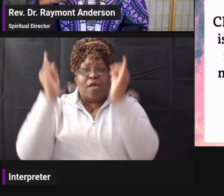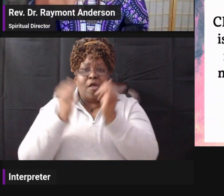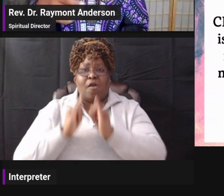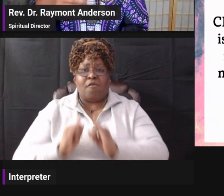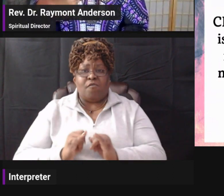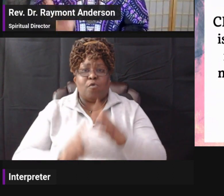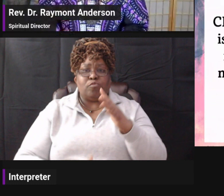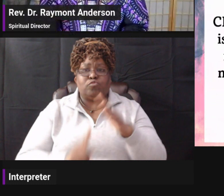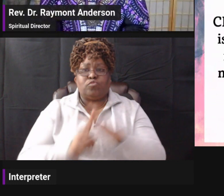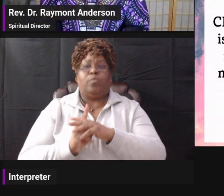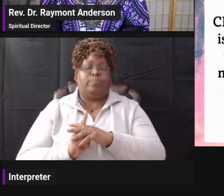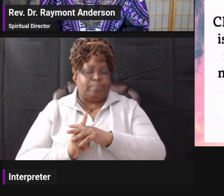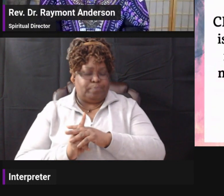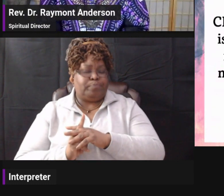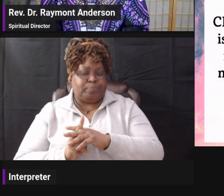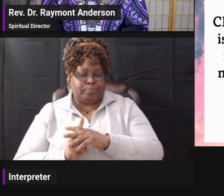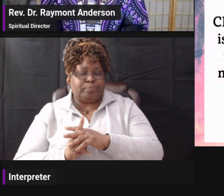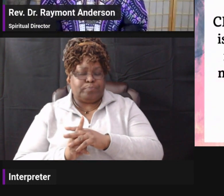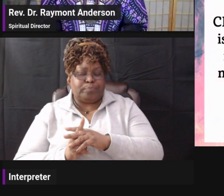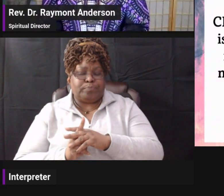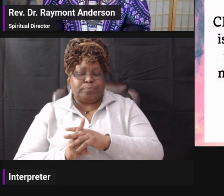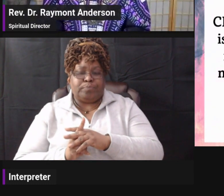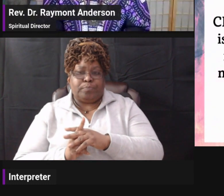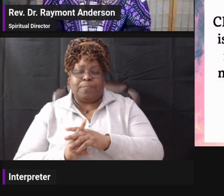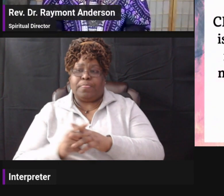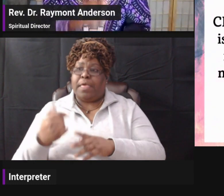a new form begins to appear.